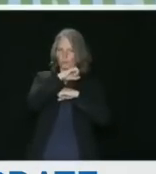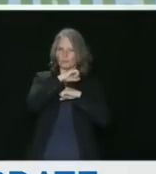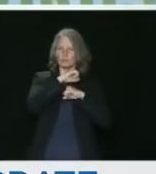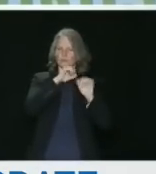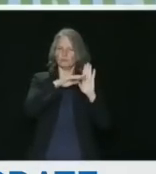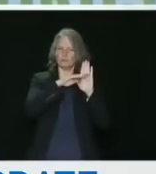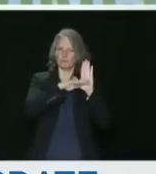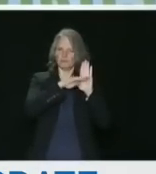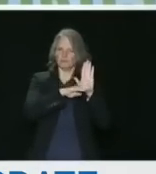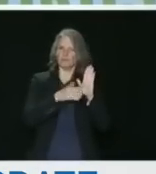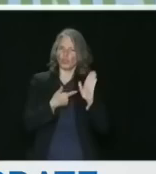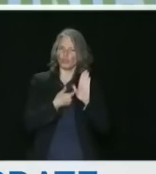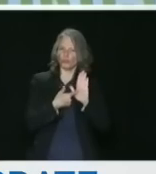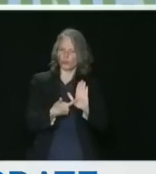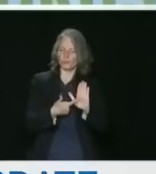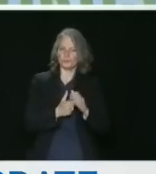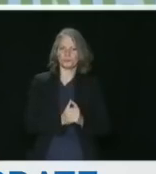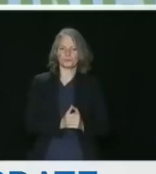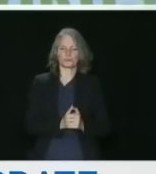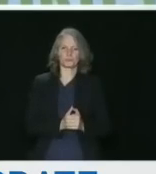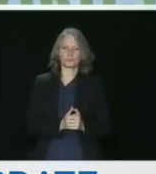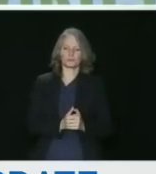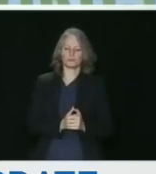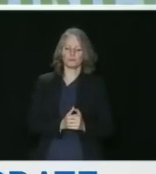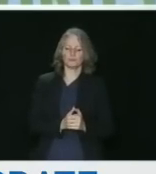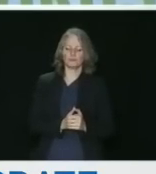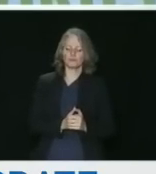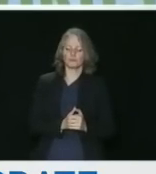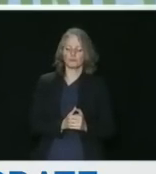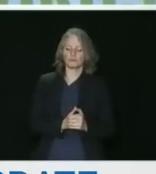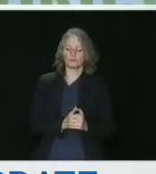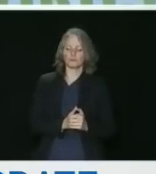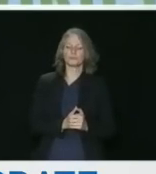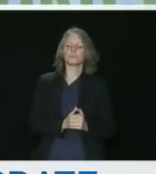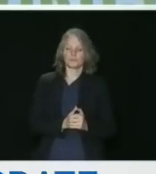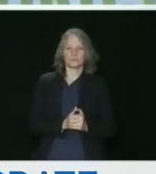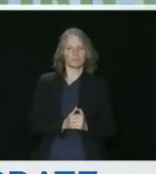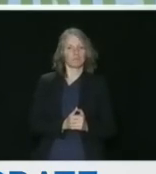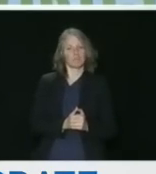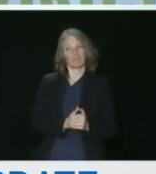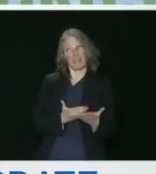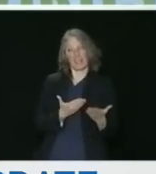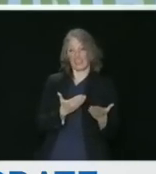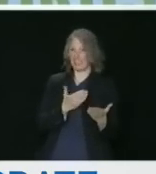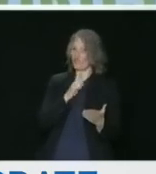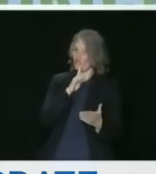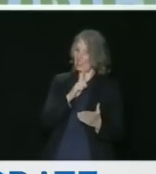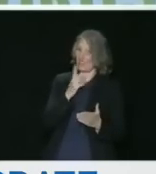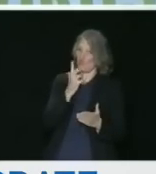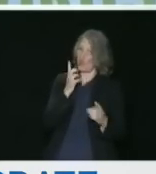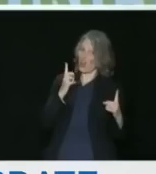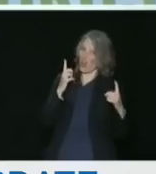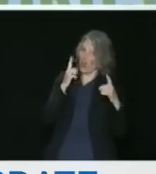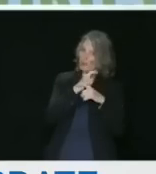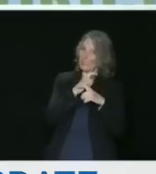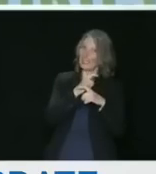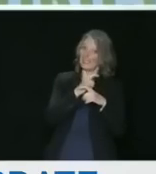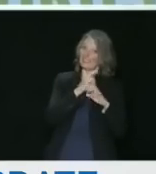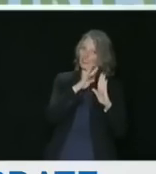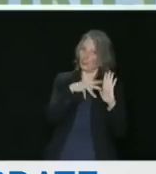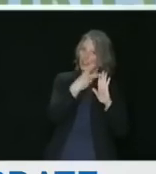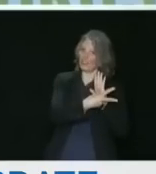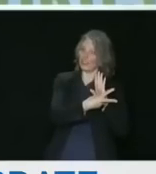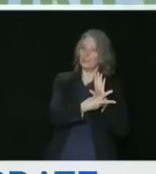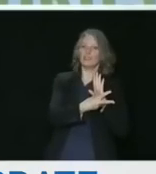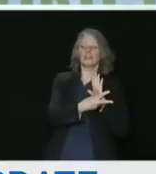of the slides, which shows that it's actually quite a complicated setup, the dynamic model.